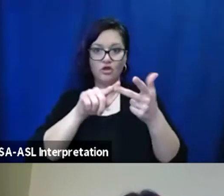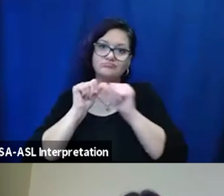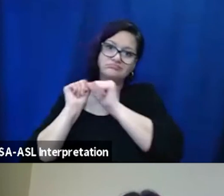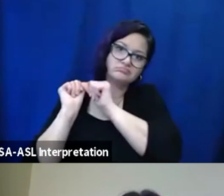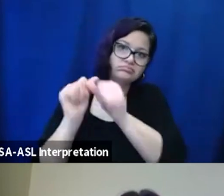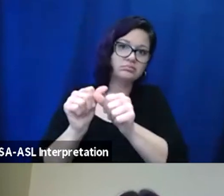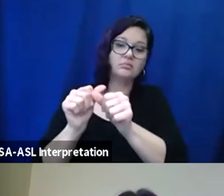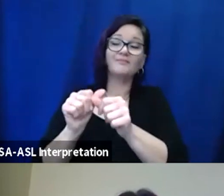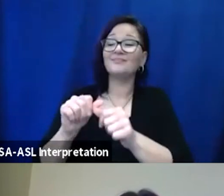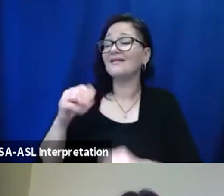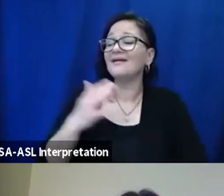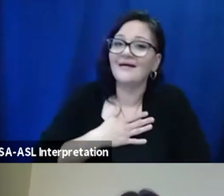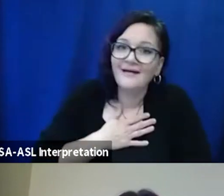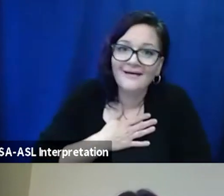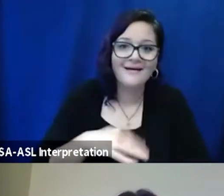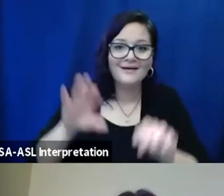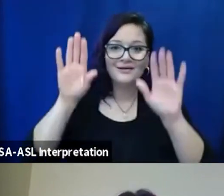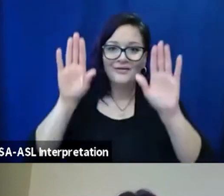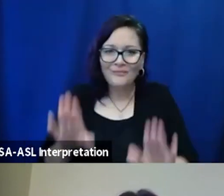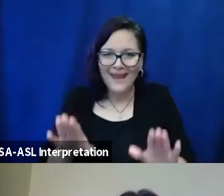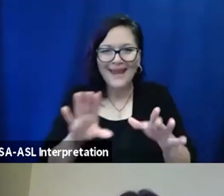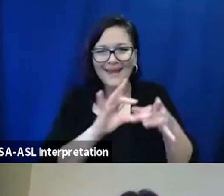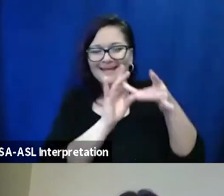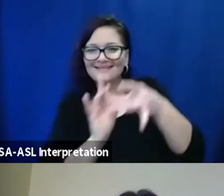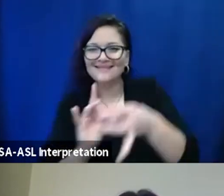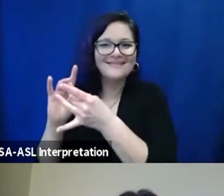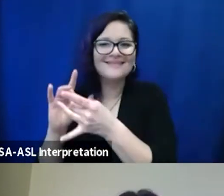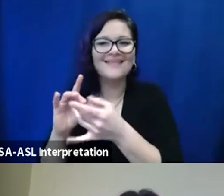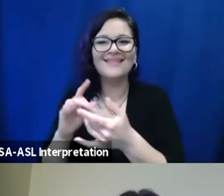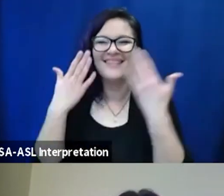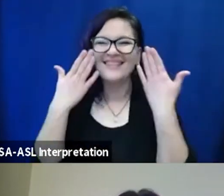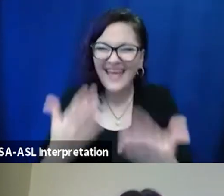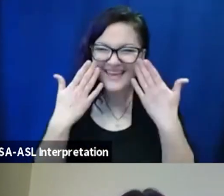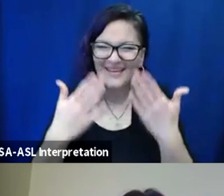a great segue.